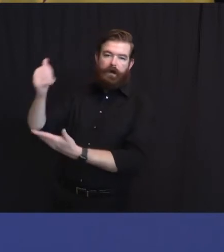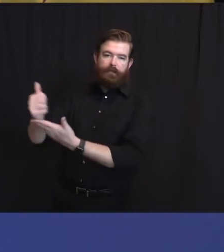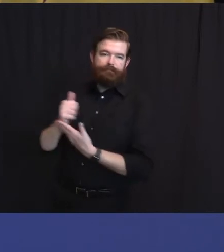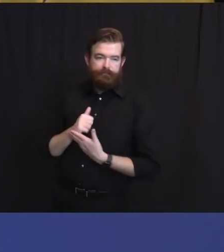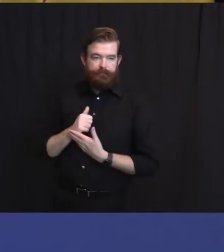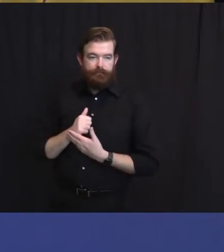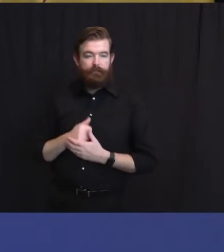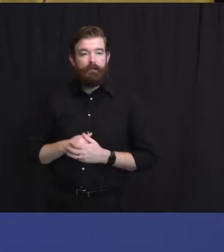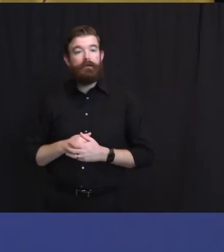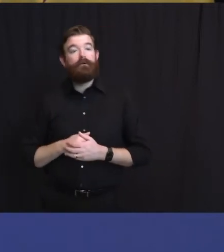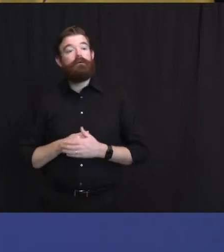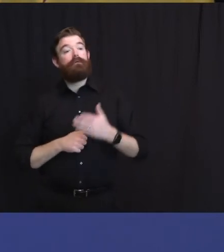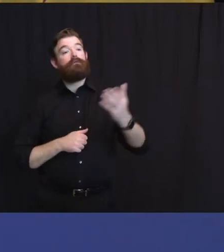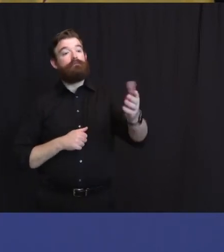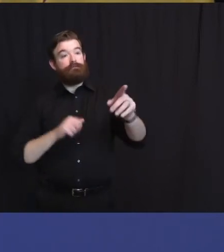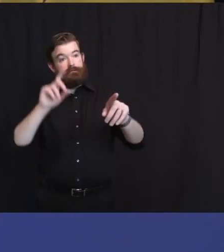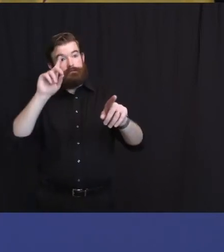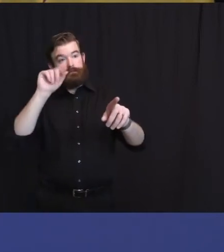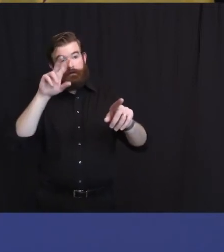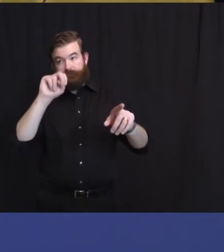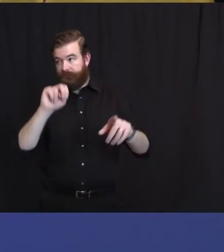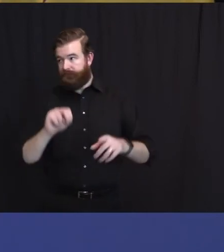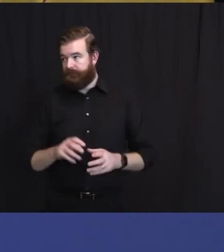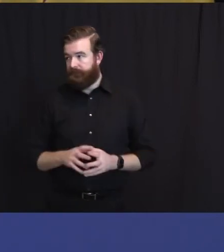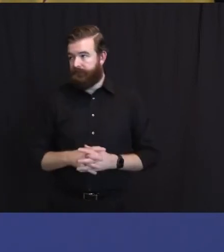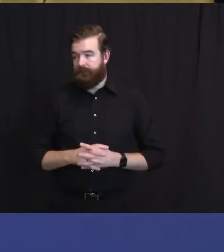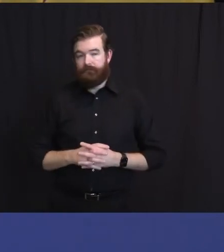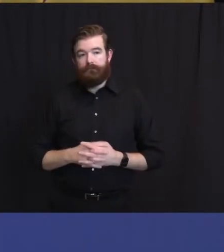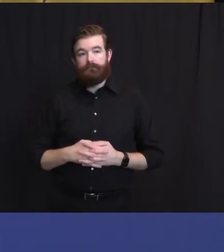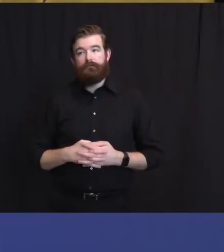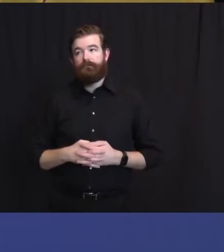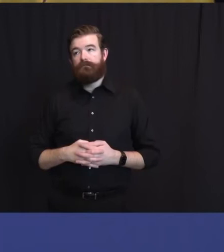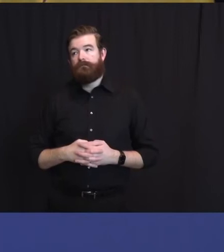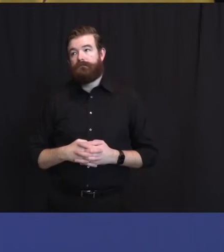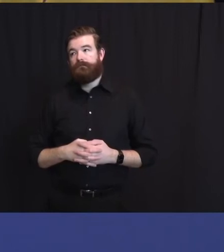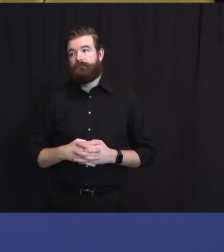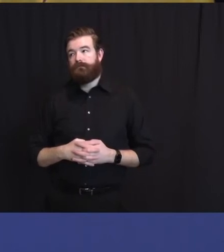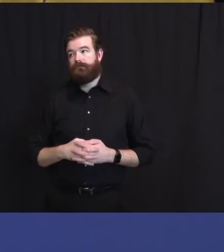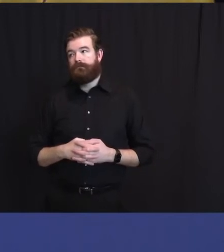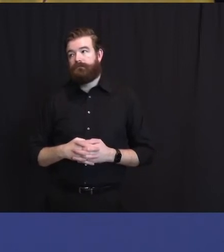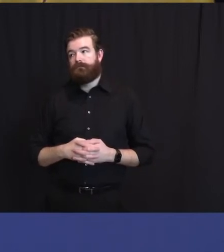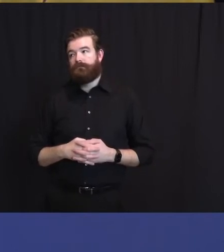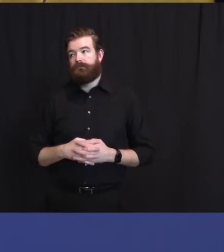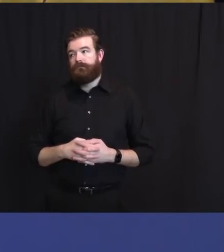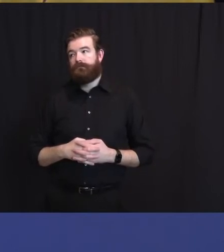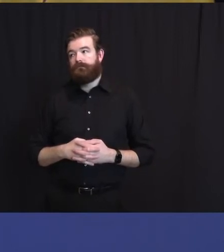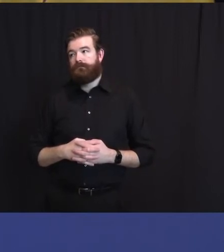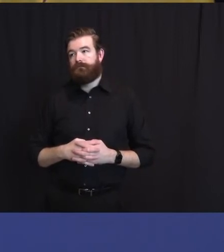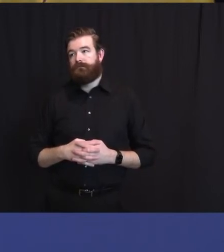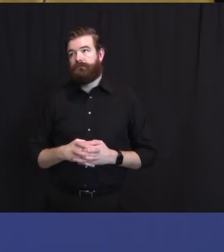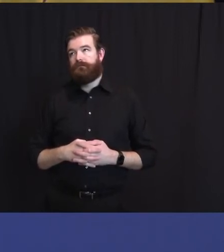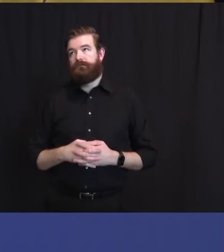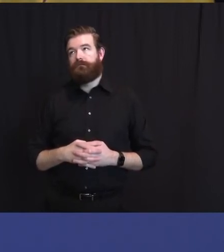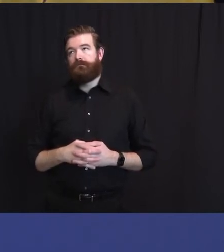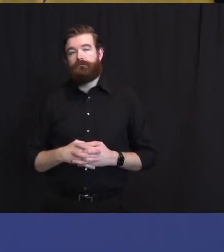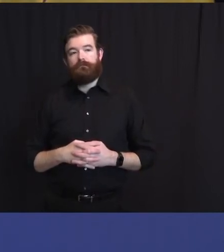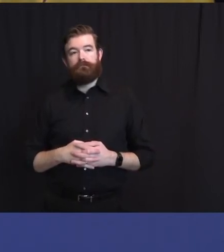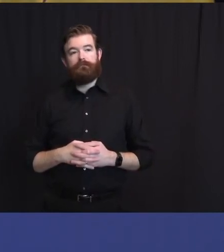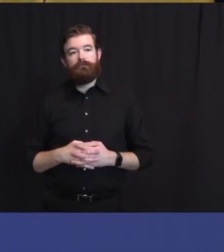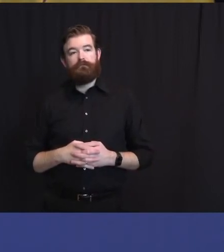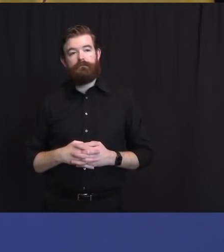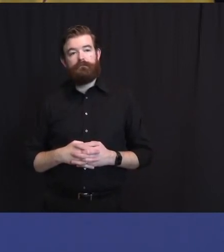afternoon. We have to pick up the pace, I apologize. Hi, Governor. Not you personally, but I although haven't you said personally. anything Yes. Question for